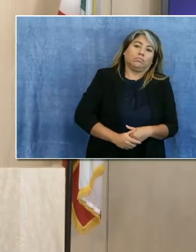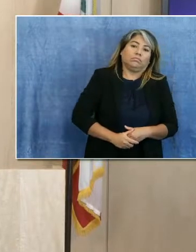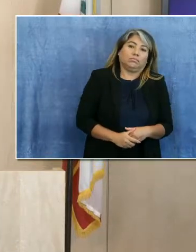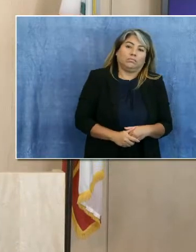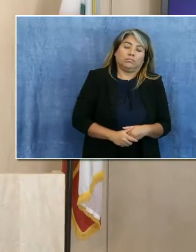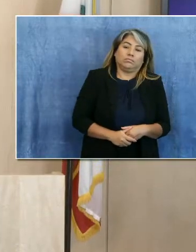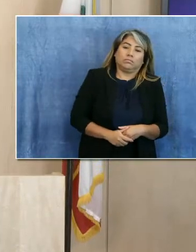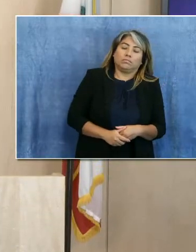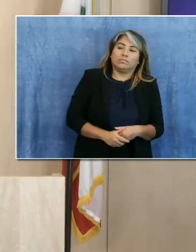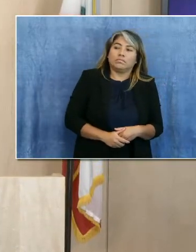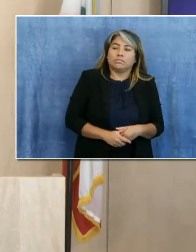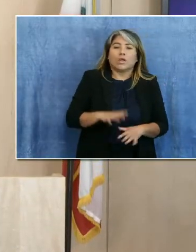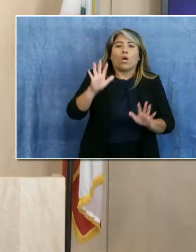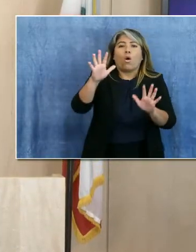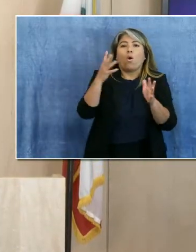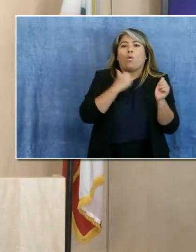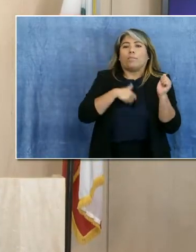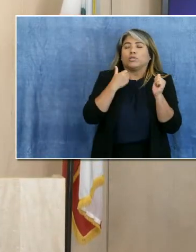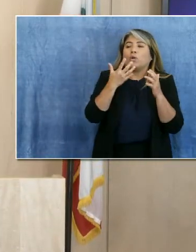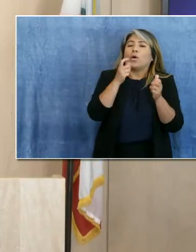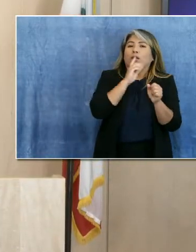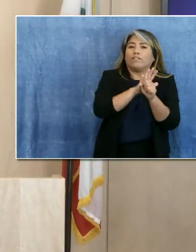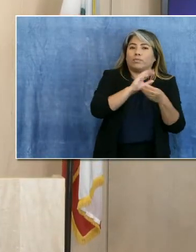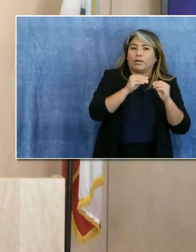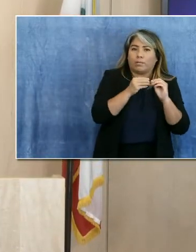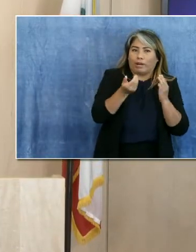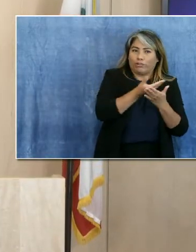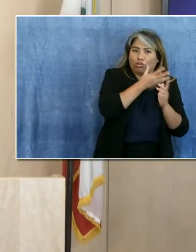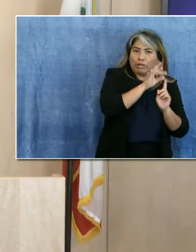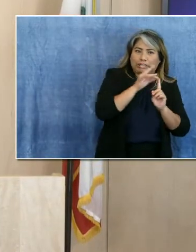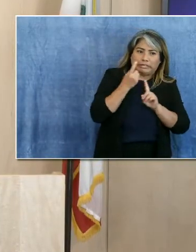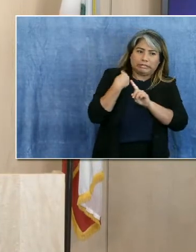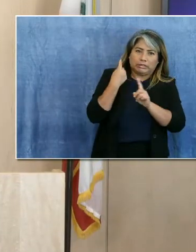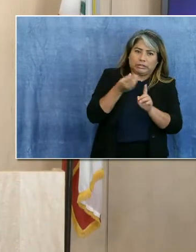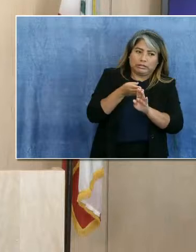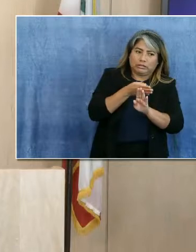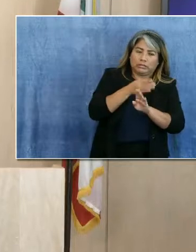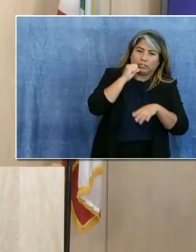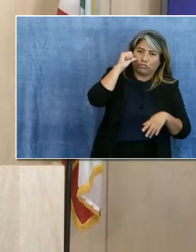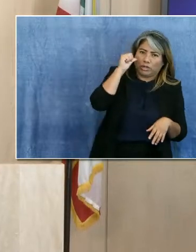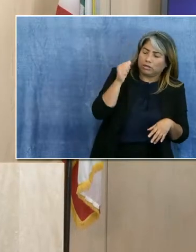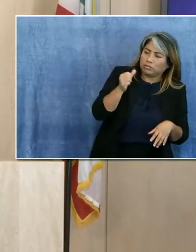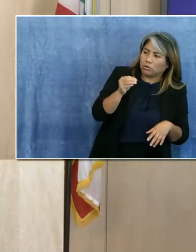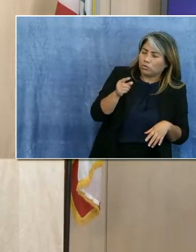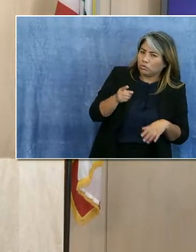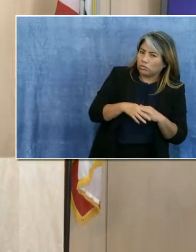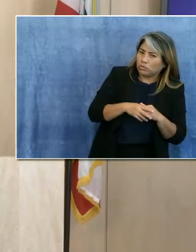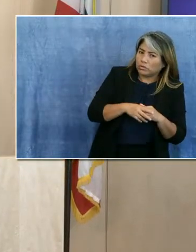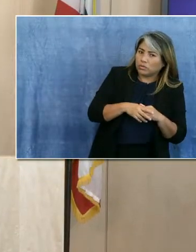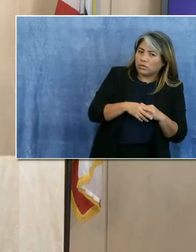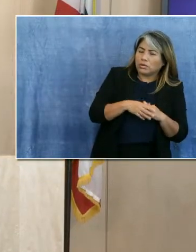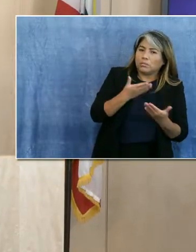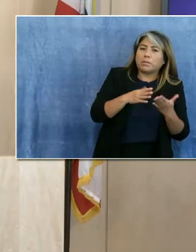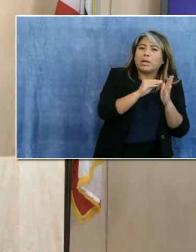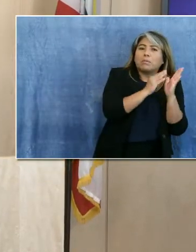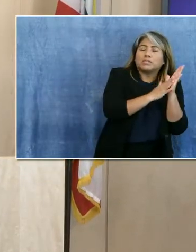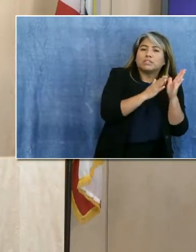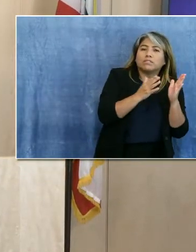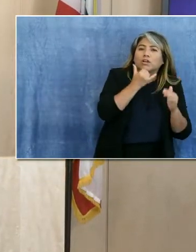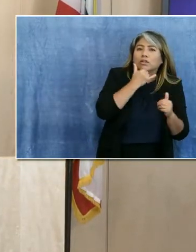Oh, I'm sorry. If I could I just want to confirm the number of new cases since yesterday, because I think I must have logged it